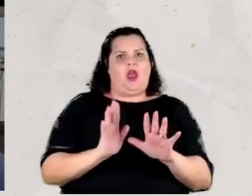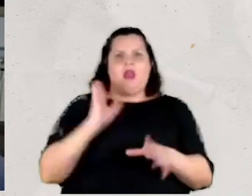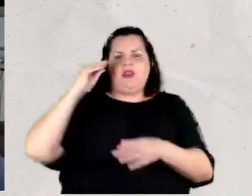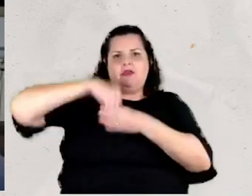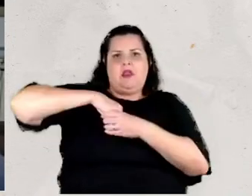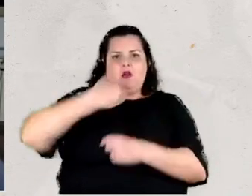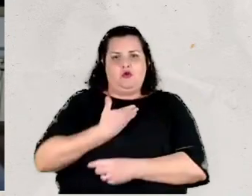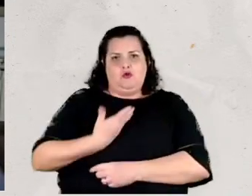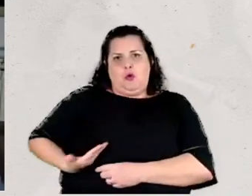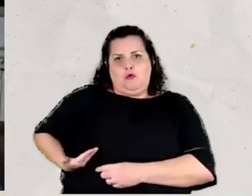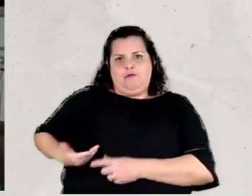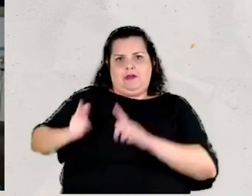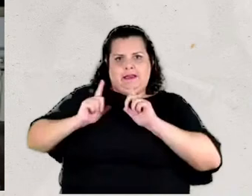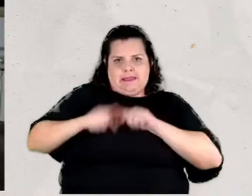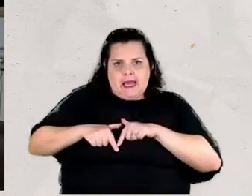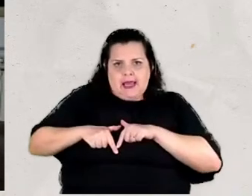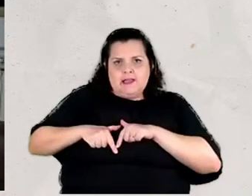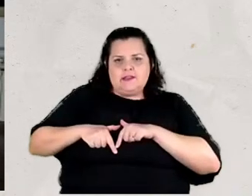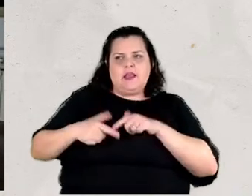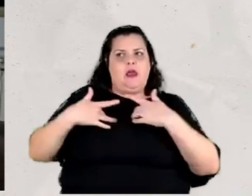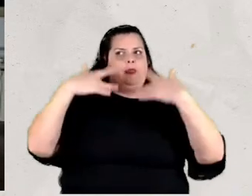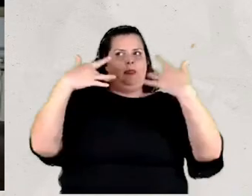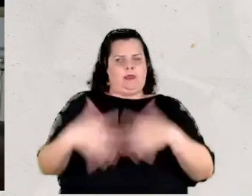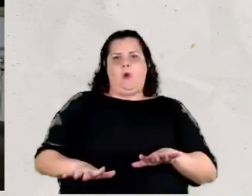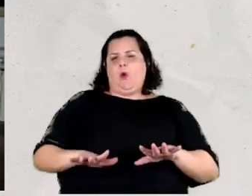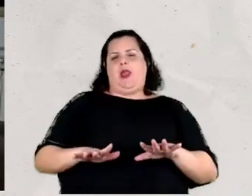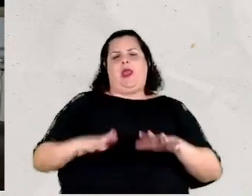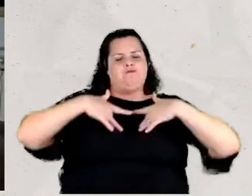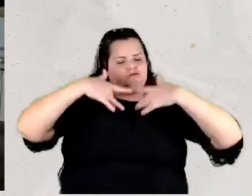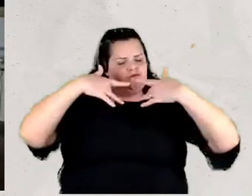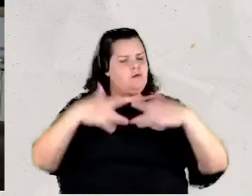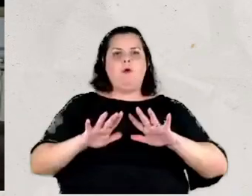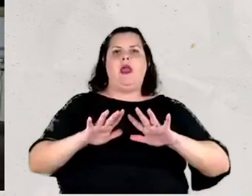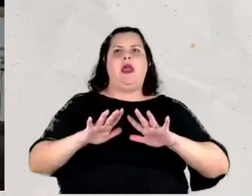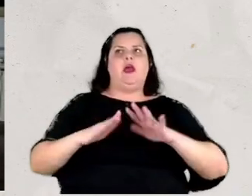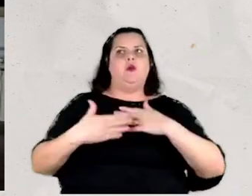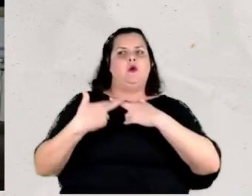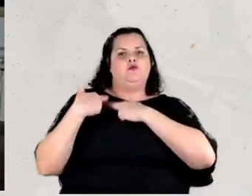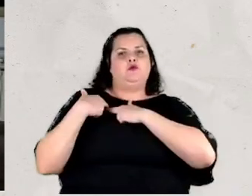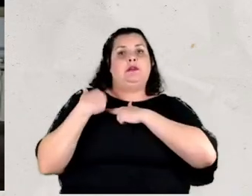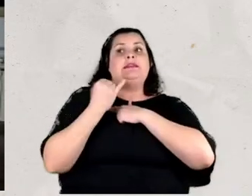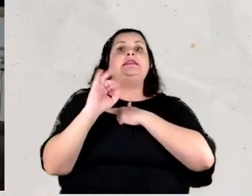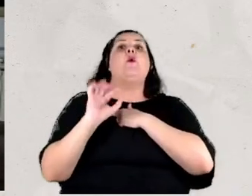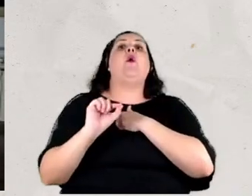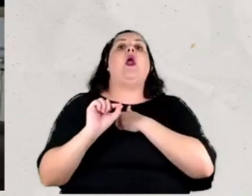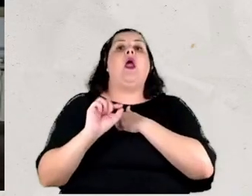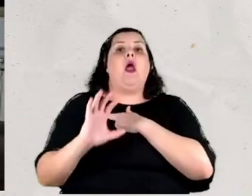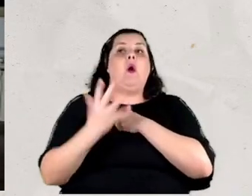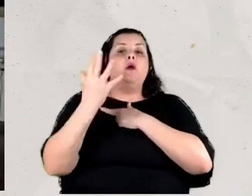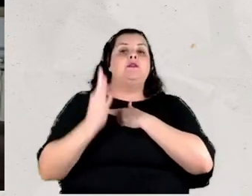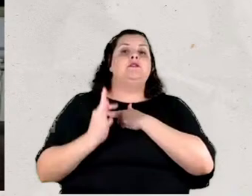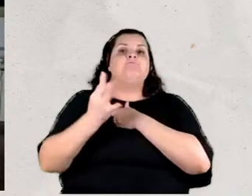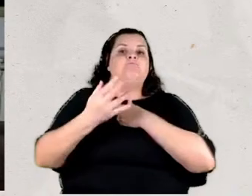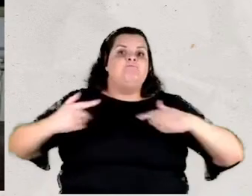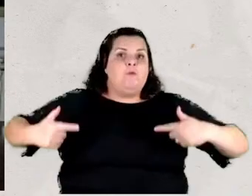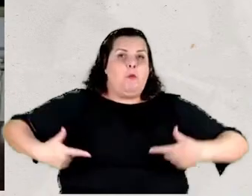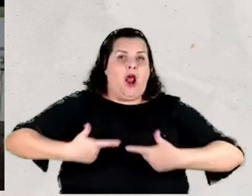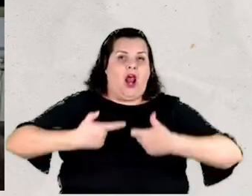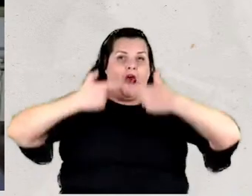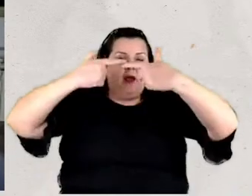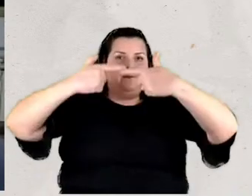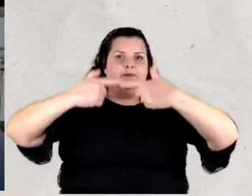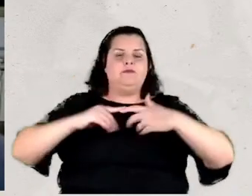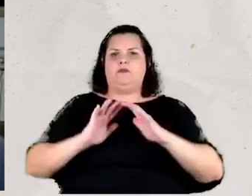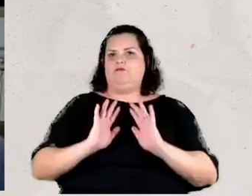or Hezbollah. They didn't want to be part of having to share the responsibility for a